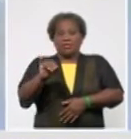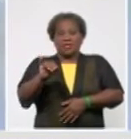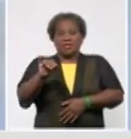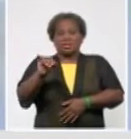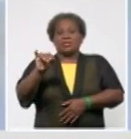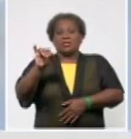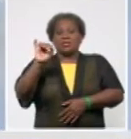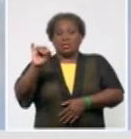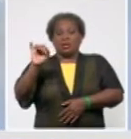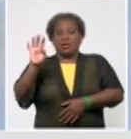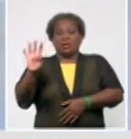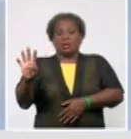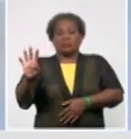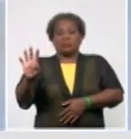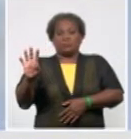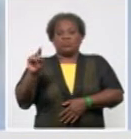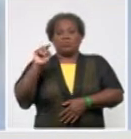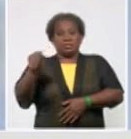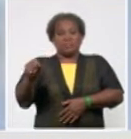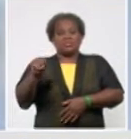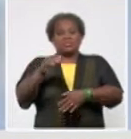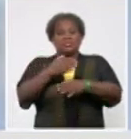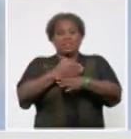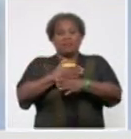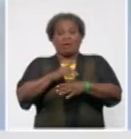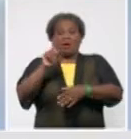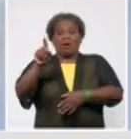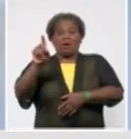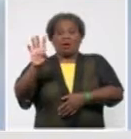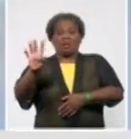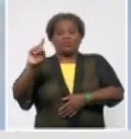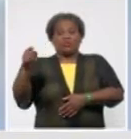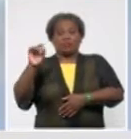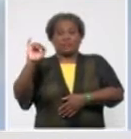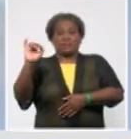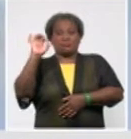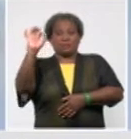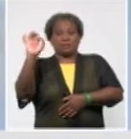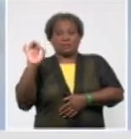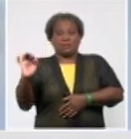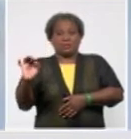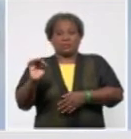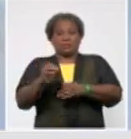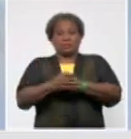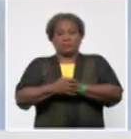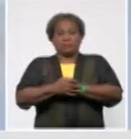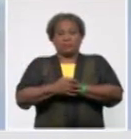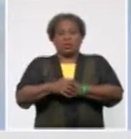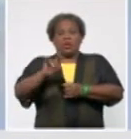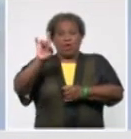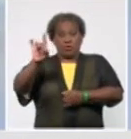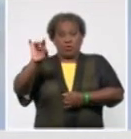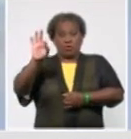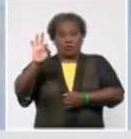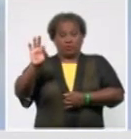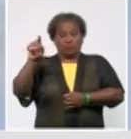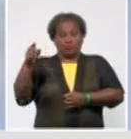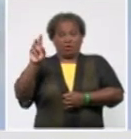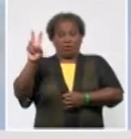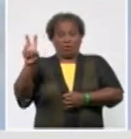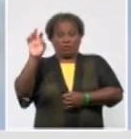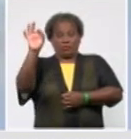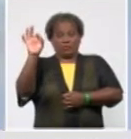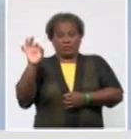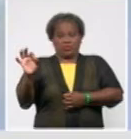and hospitalized active cases, that is 14.6%, of which